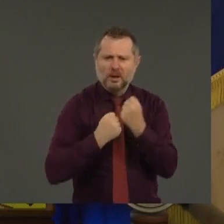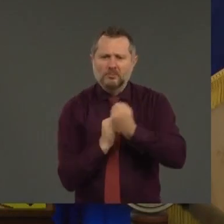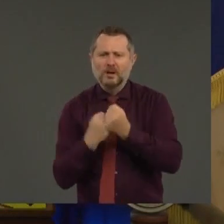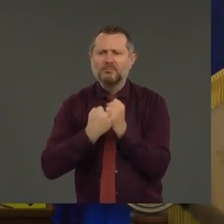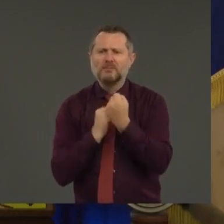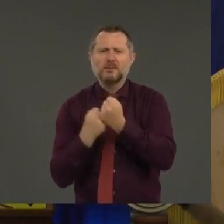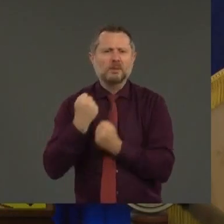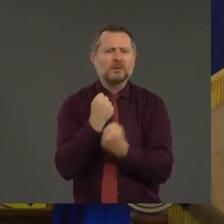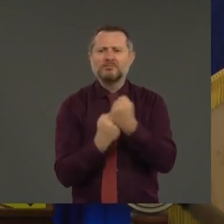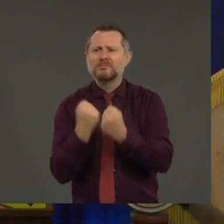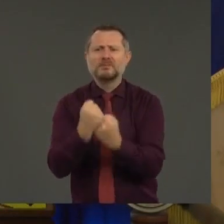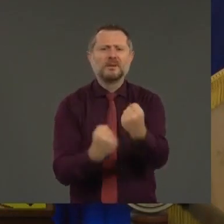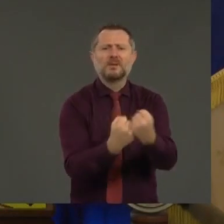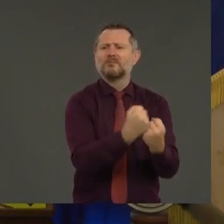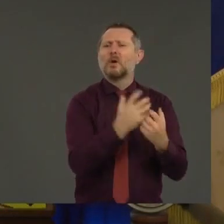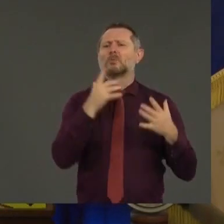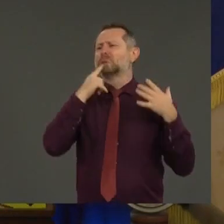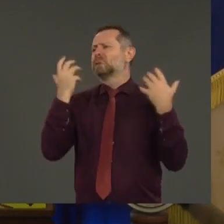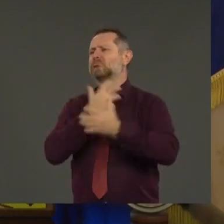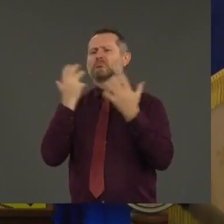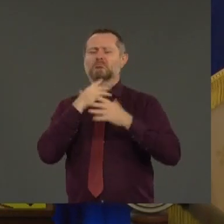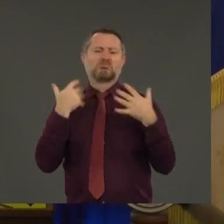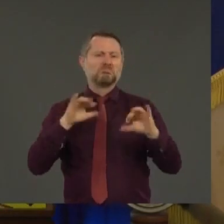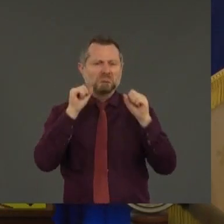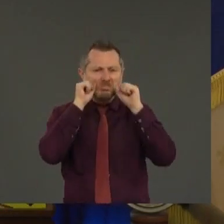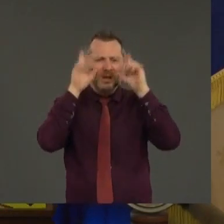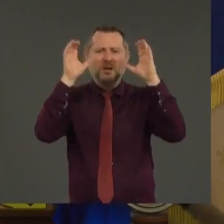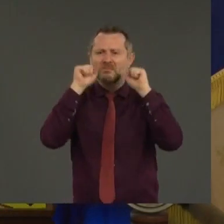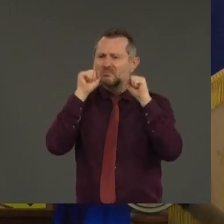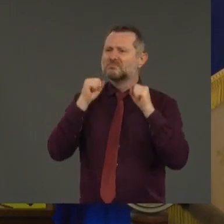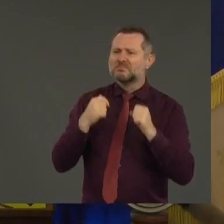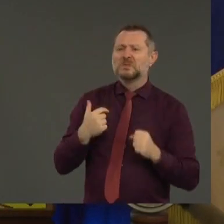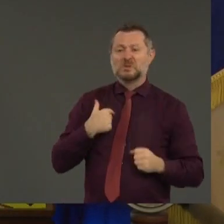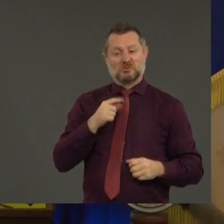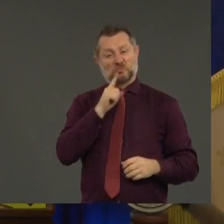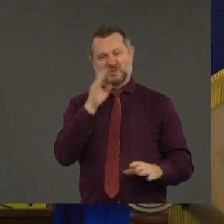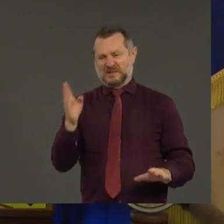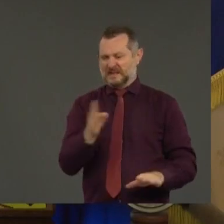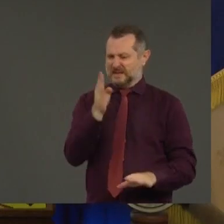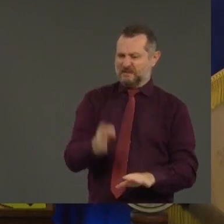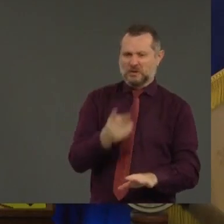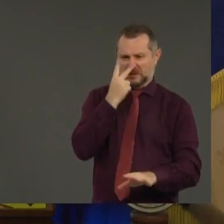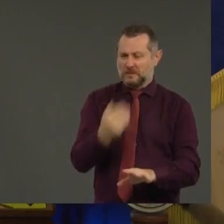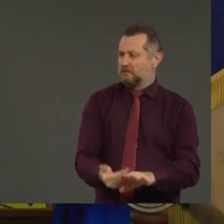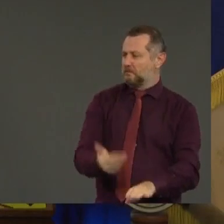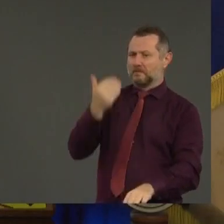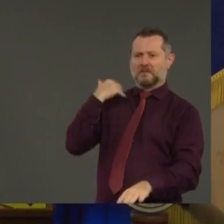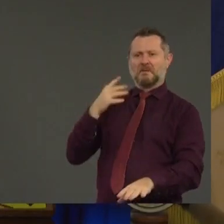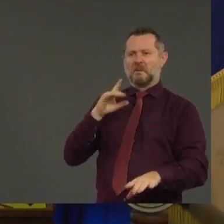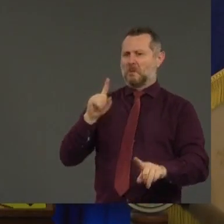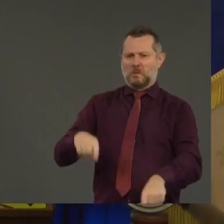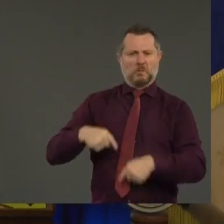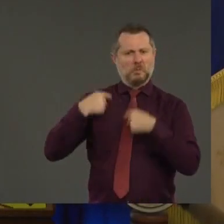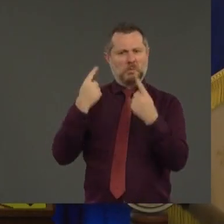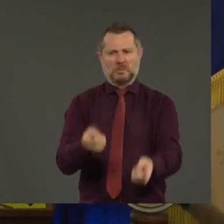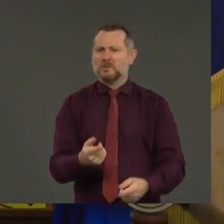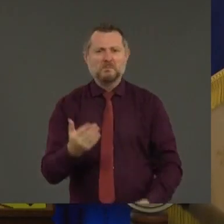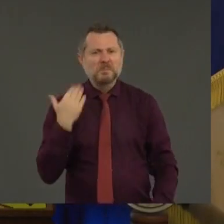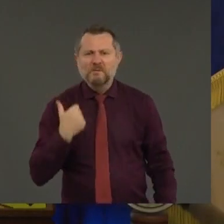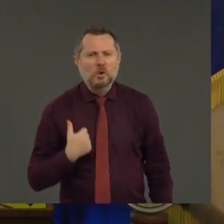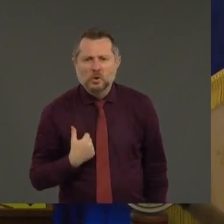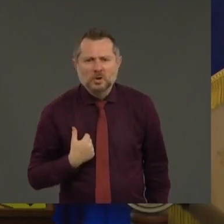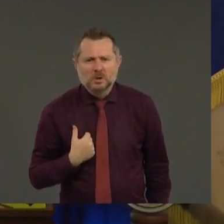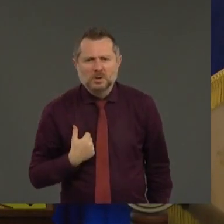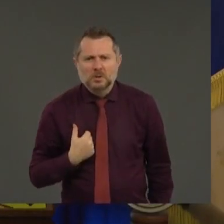one. It was extraordinary. I've never seen or felt anything like it. I